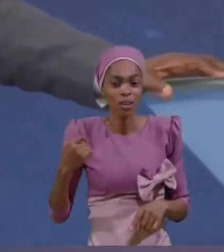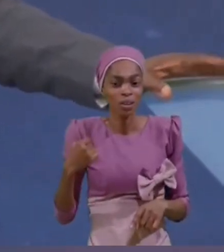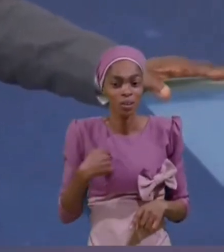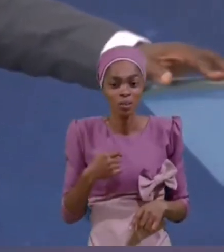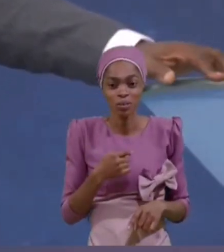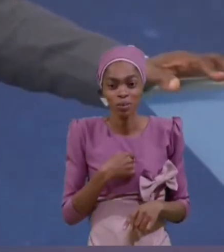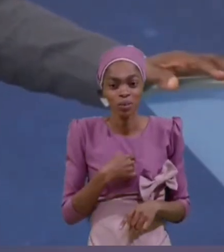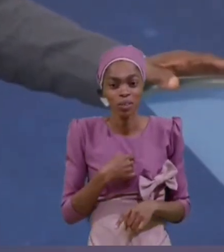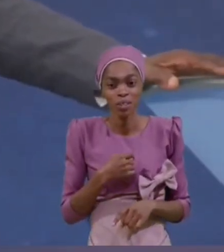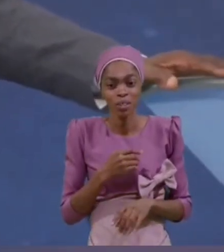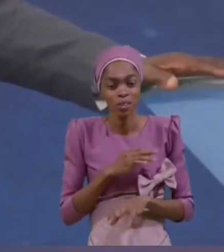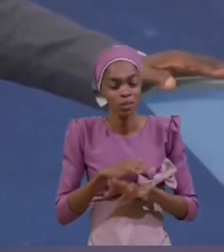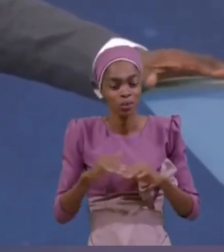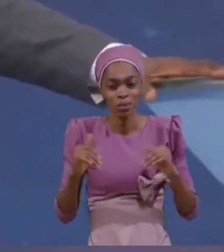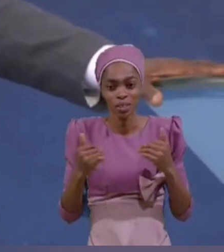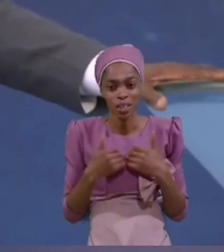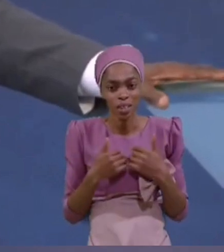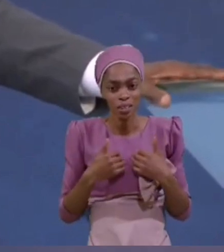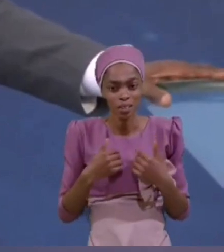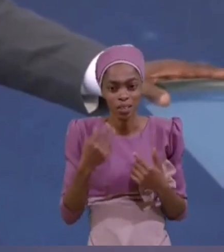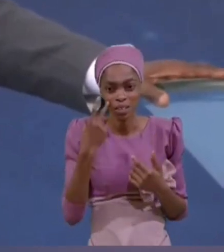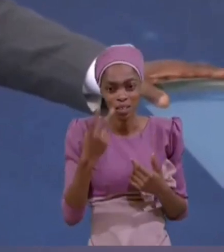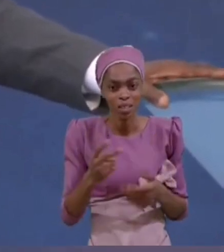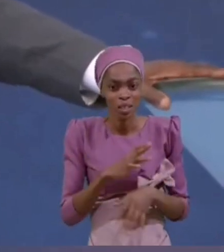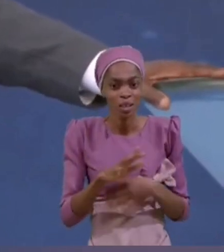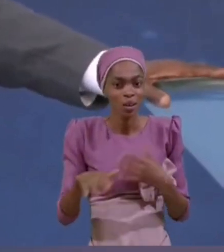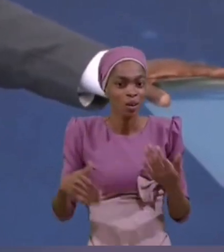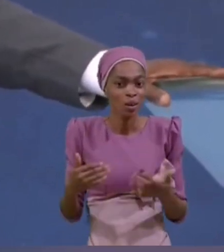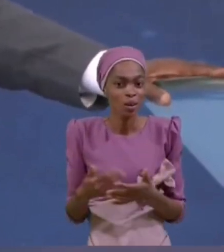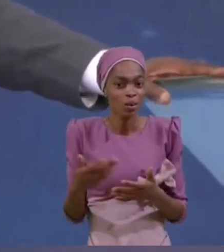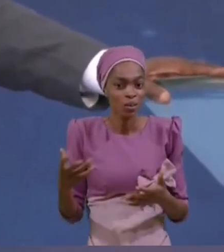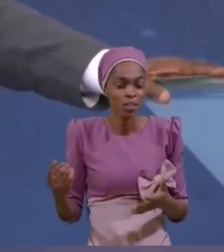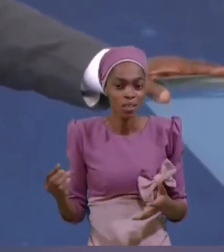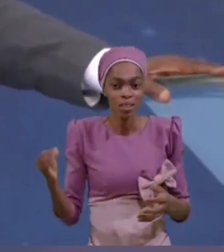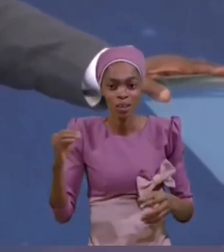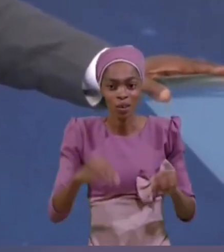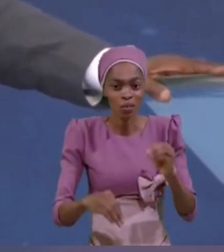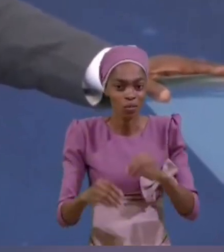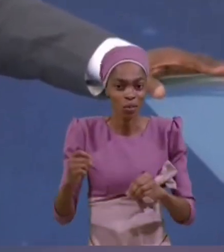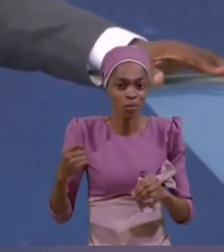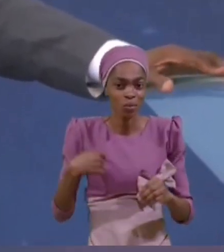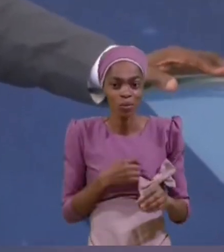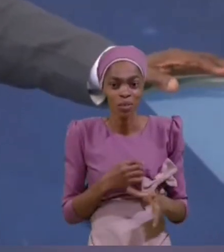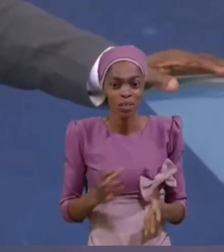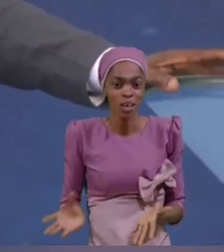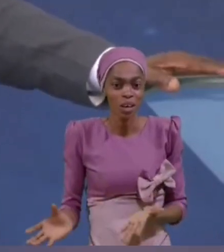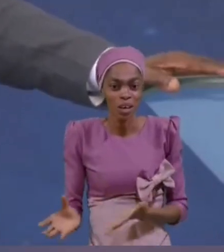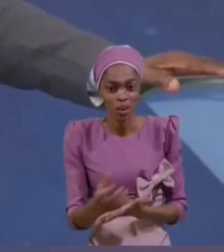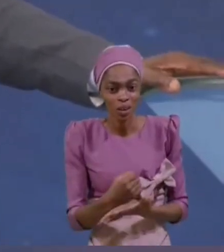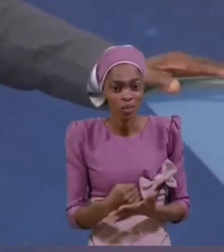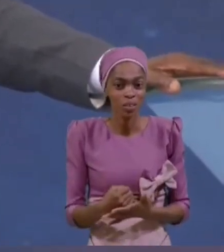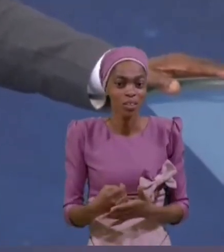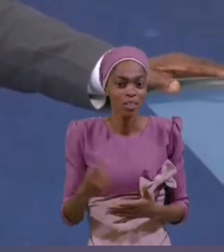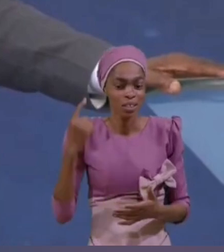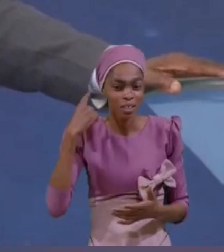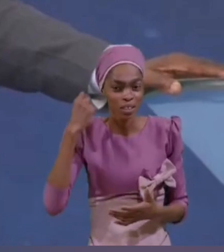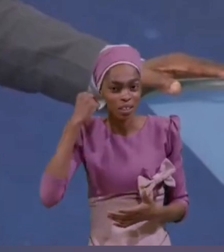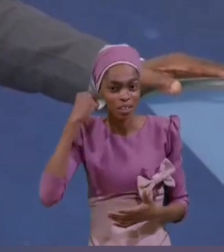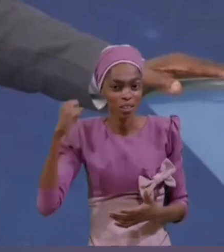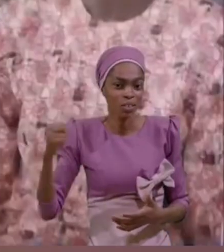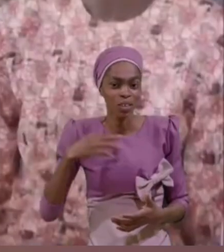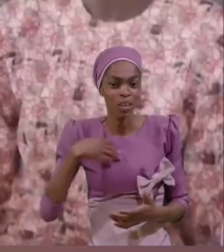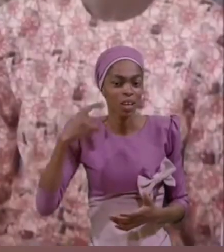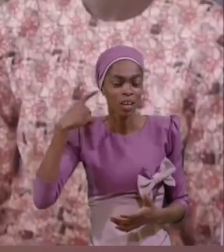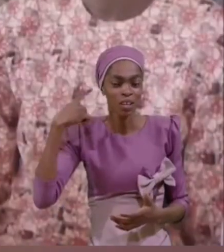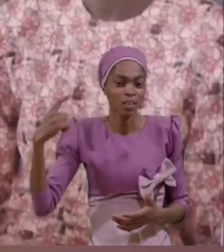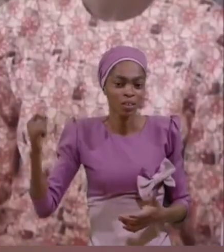have none. Look at all this offering we're collecting. This church has silver